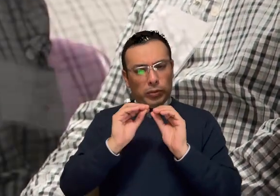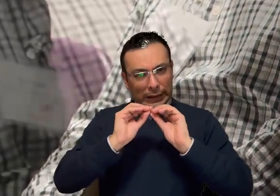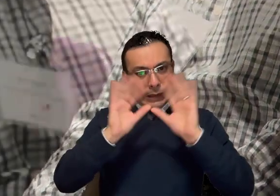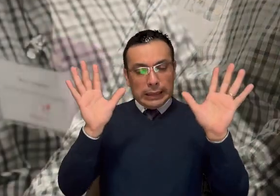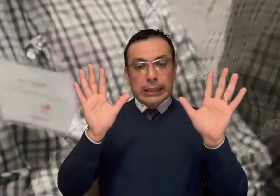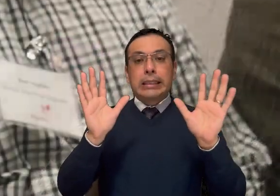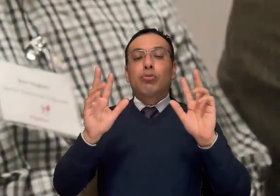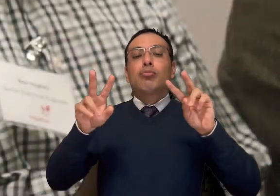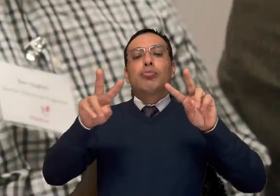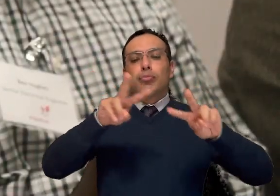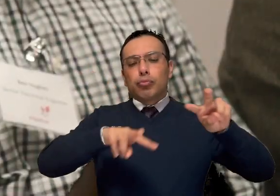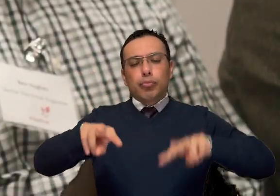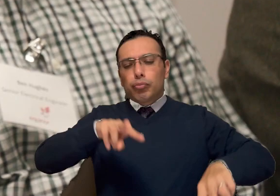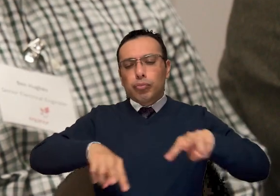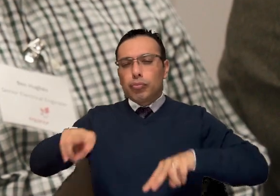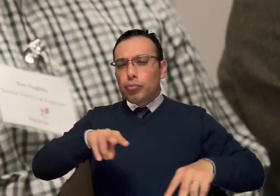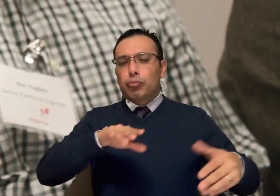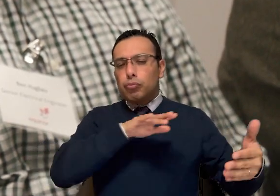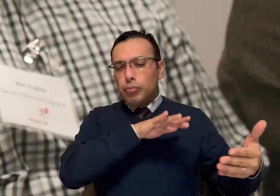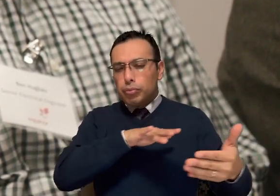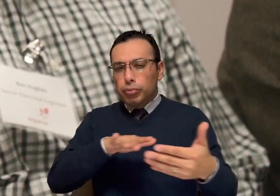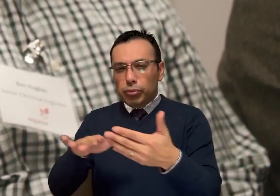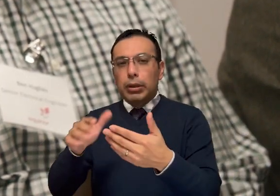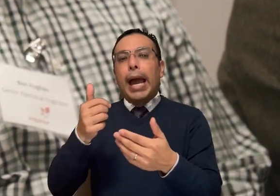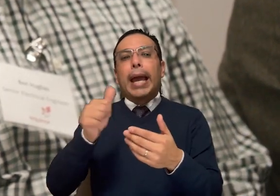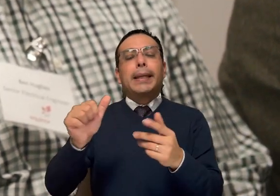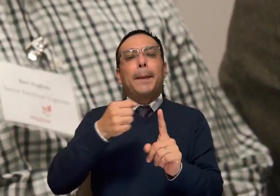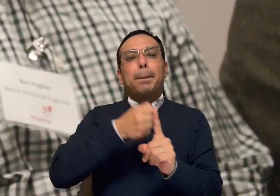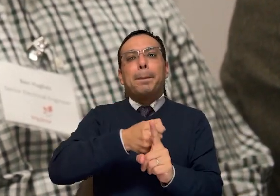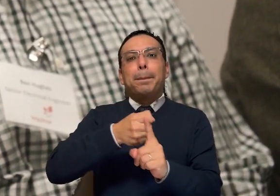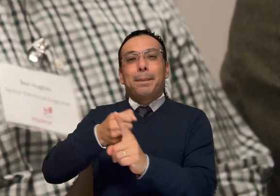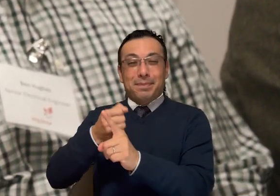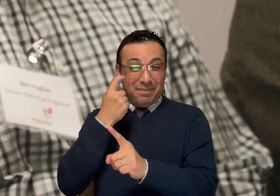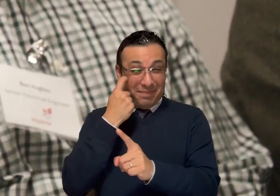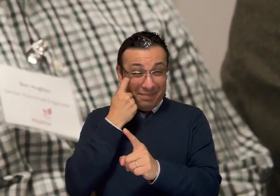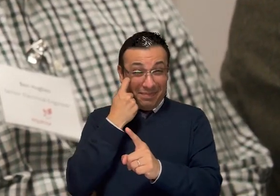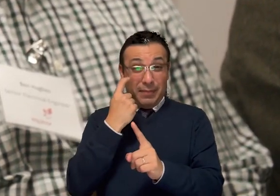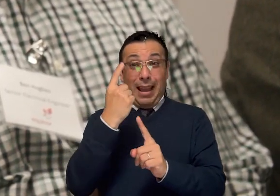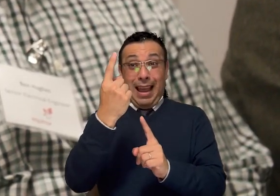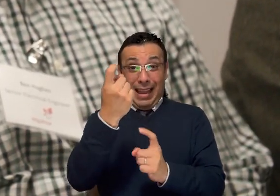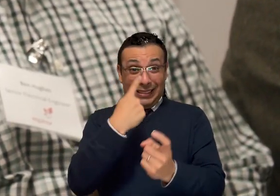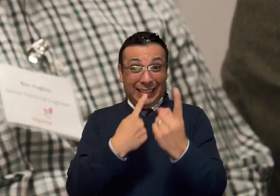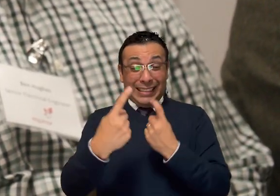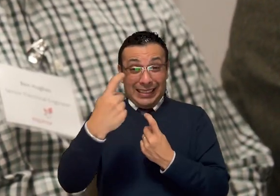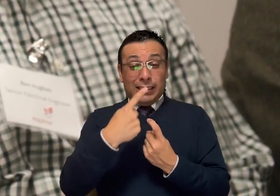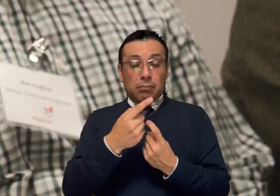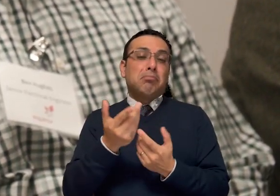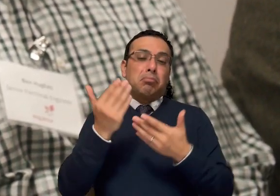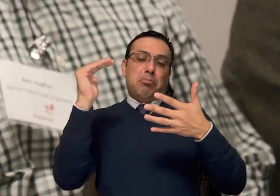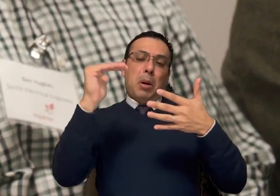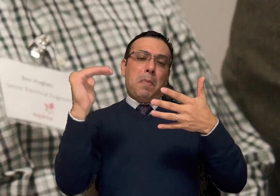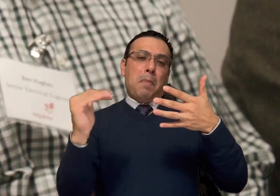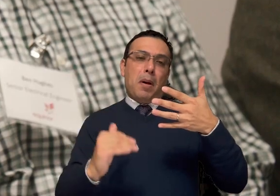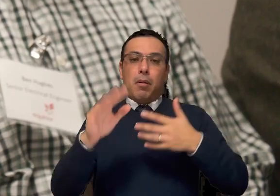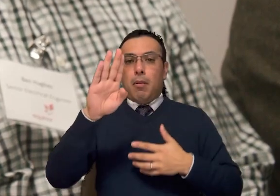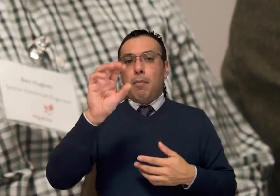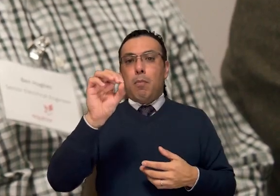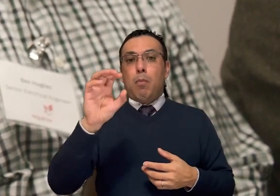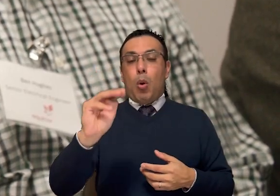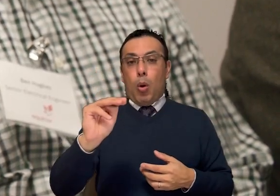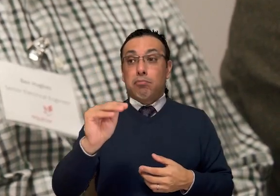were in the question. So that would be another good place to look for some of those. Those plans you mentioned,